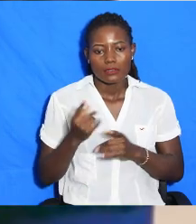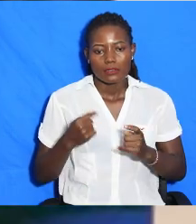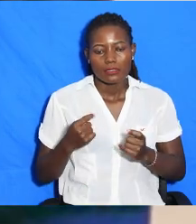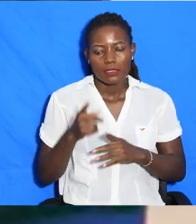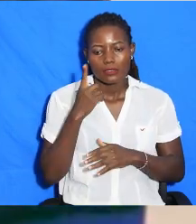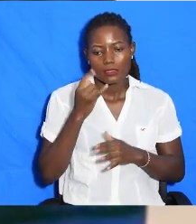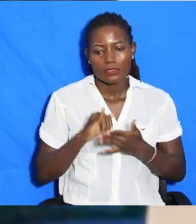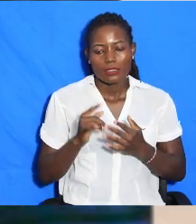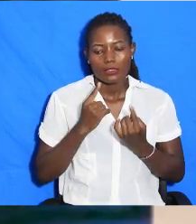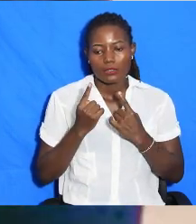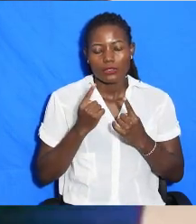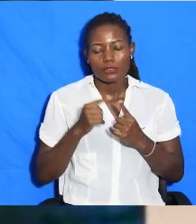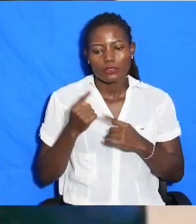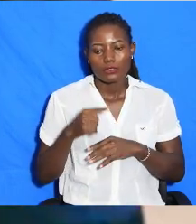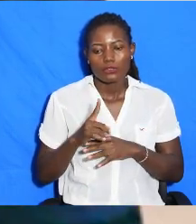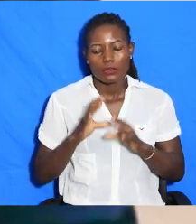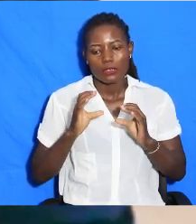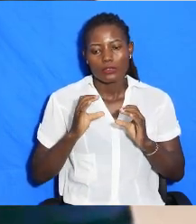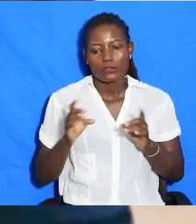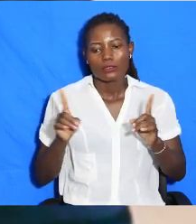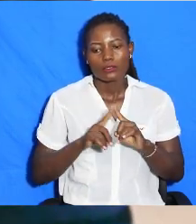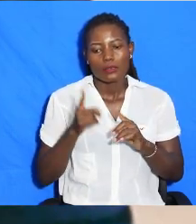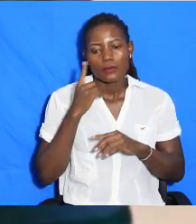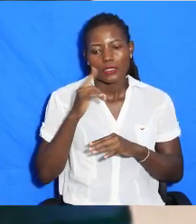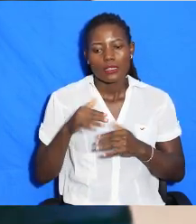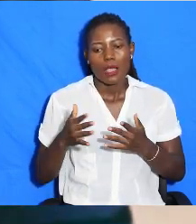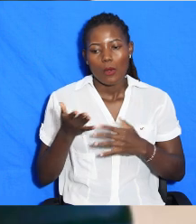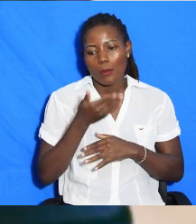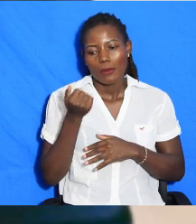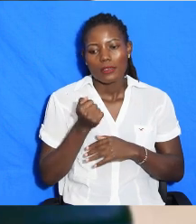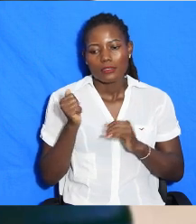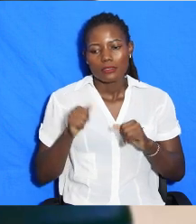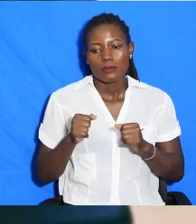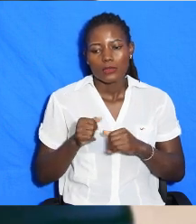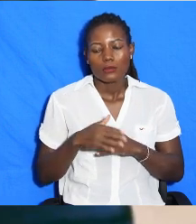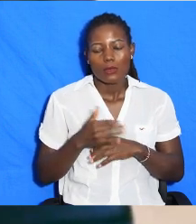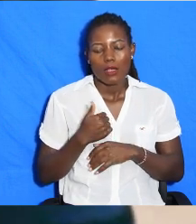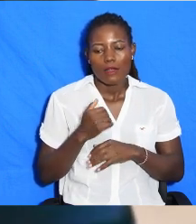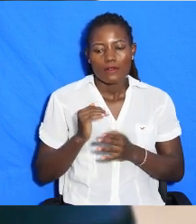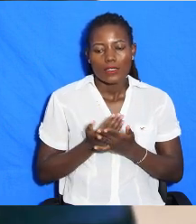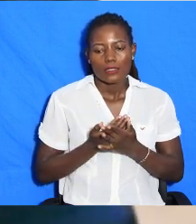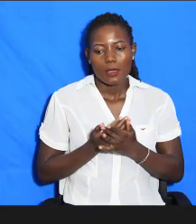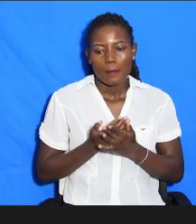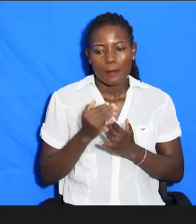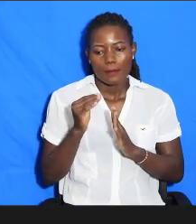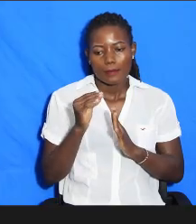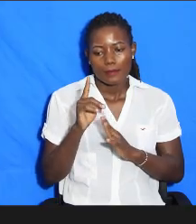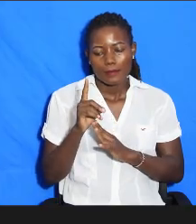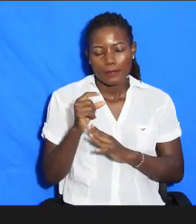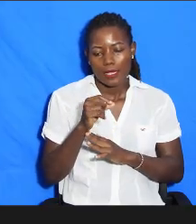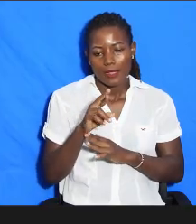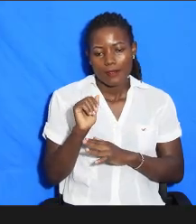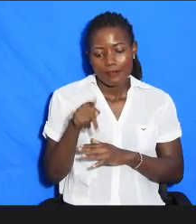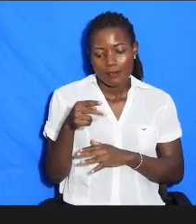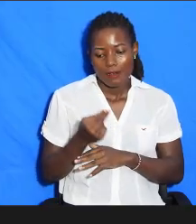your coach. You could talk to your Okay. coach and see how best Mm-hmm, you could come up with some graphs that would help mm-hmm. you, of course you have